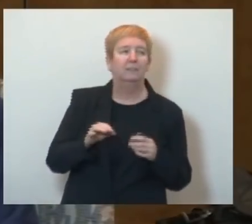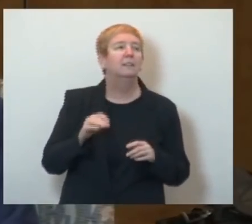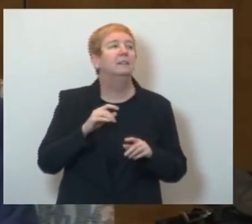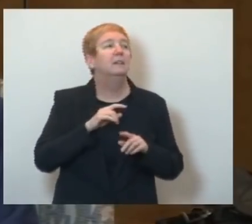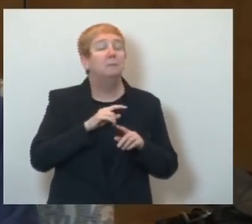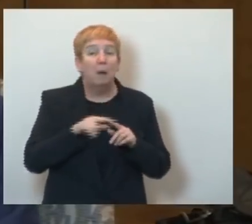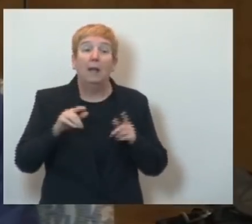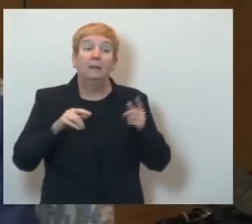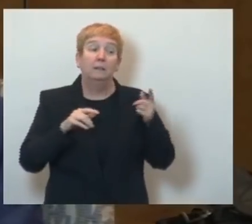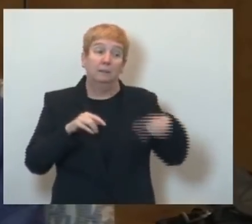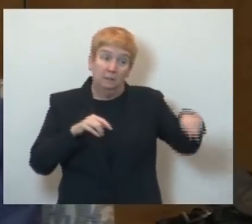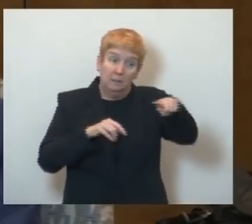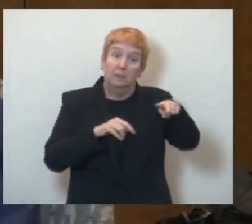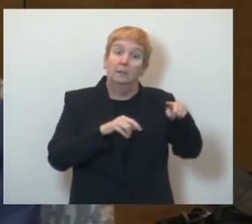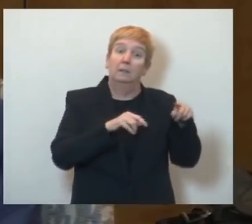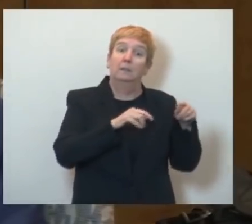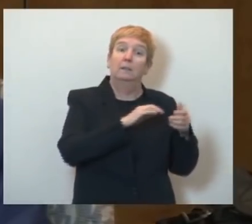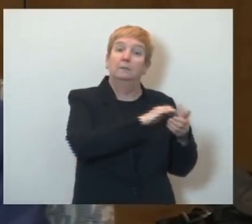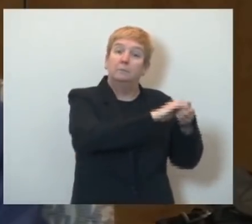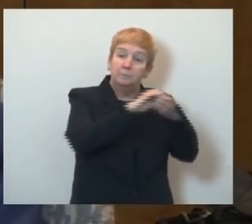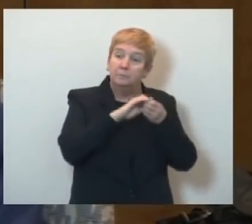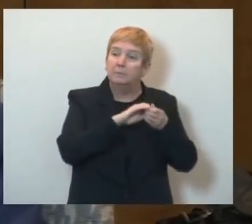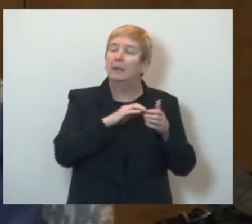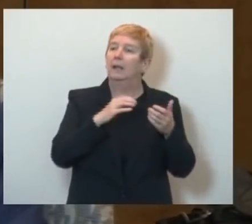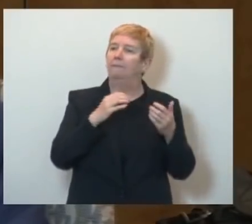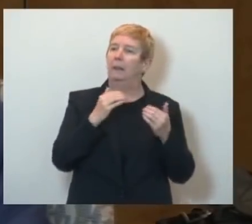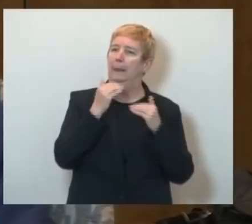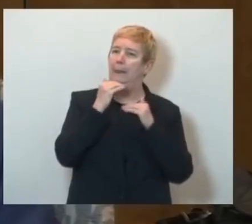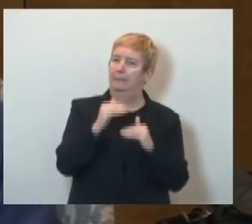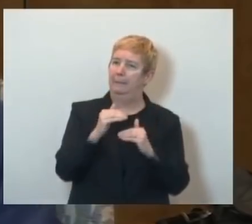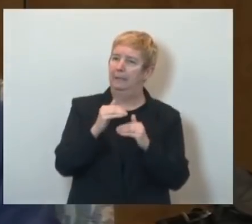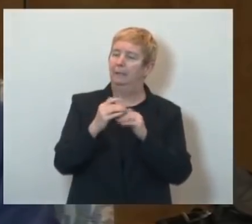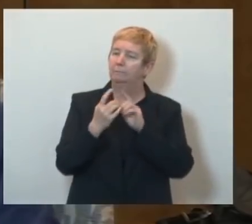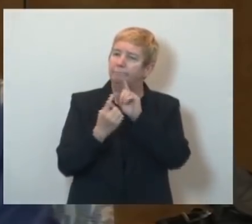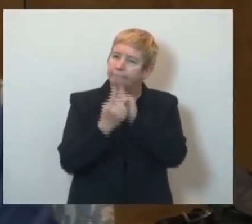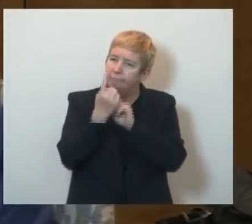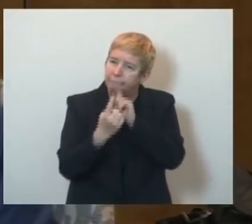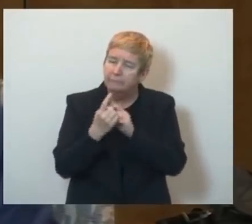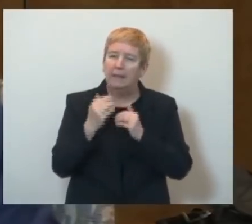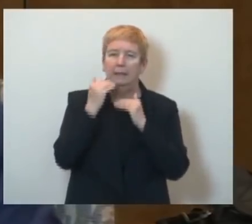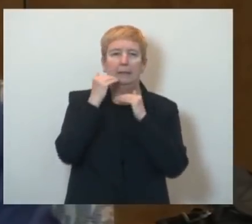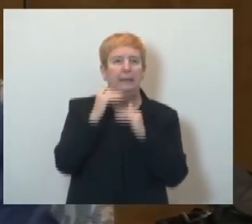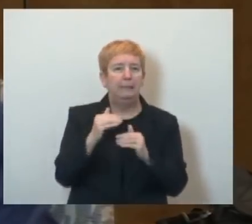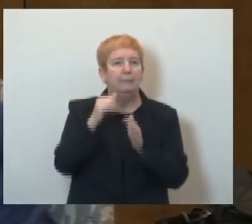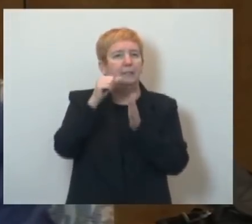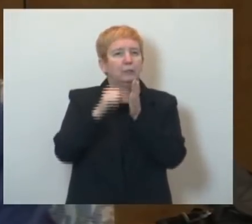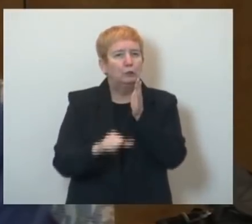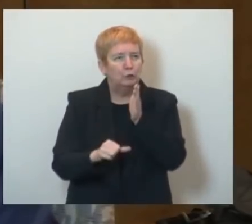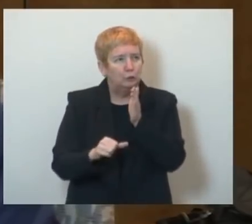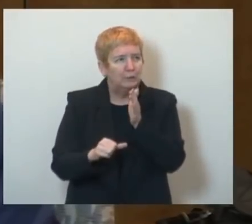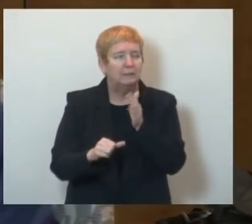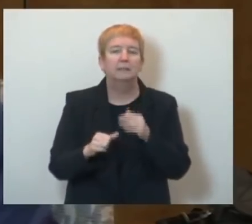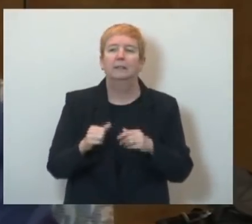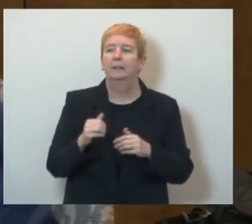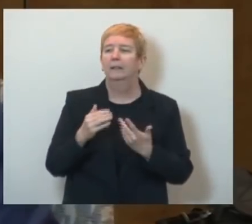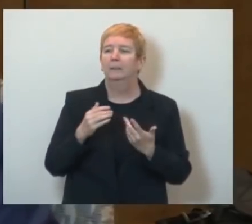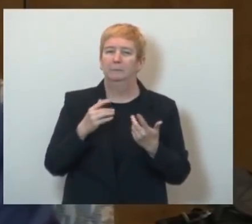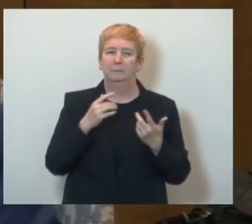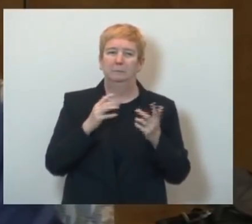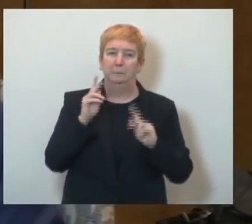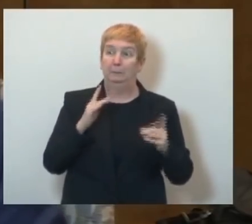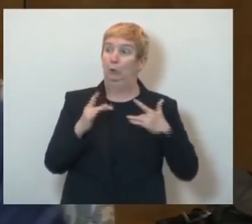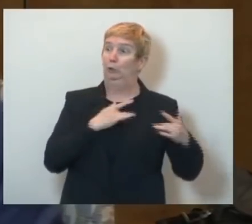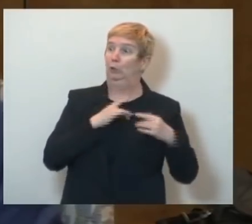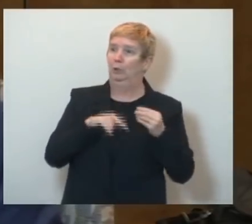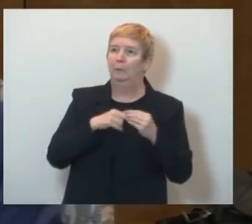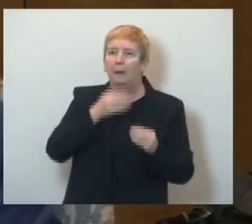been good about limiting face-to-face contact and limiting surgeries. There was an initial concern about PPE supply that